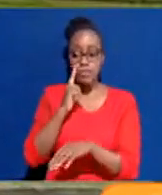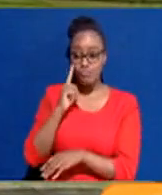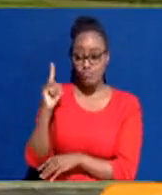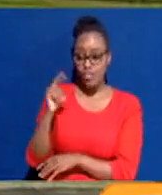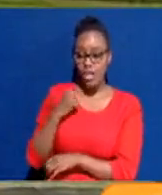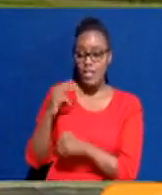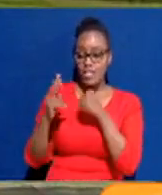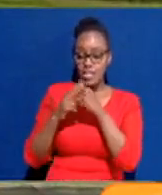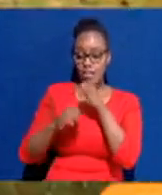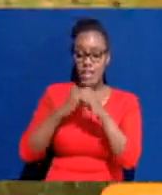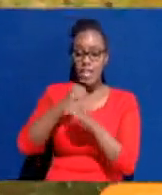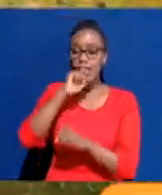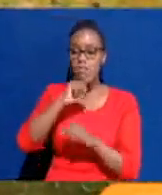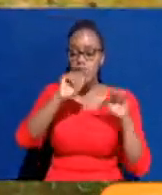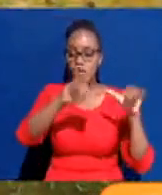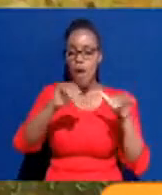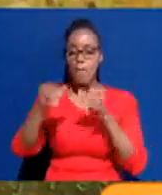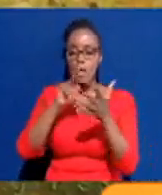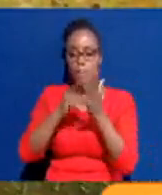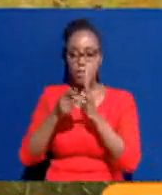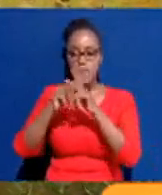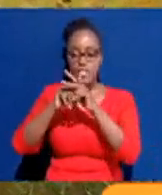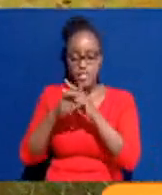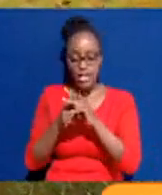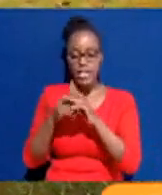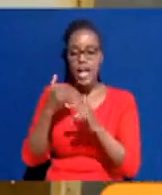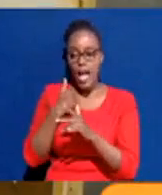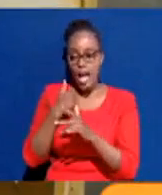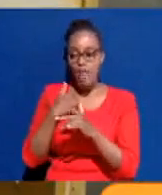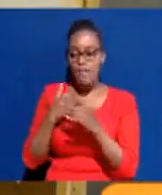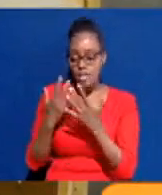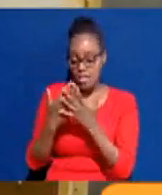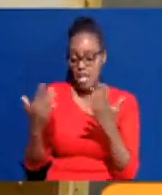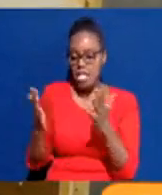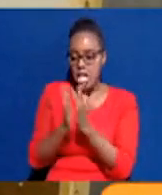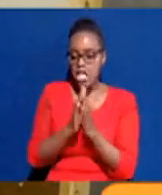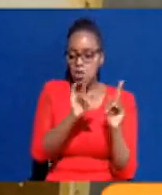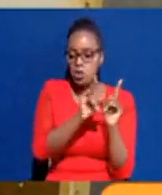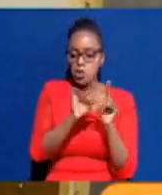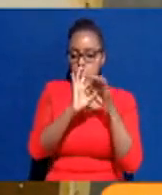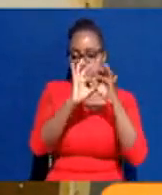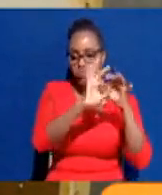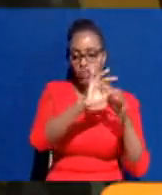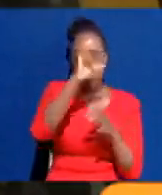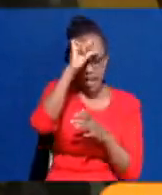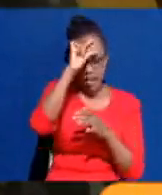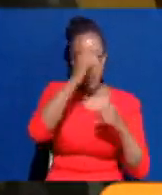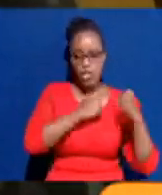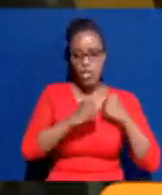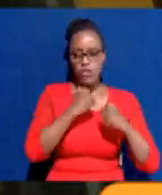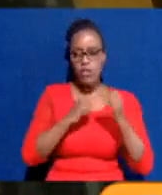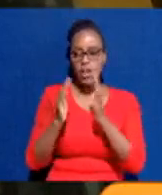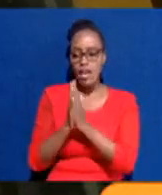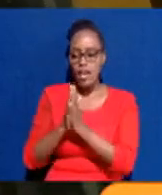that a seven-year-old farming project has begun to bear fruit. Before the collaboration between the government of Rwanda and